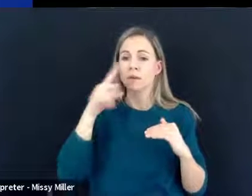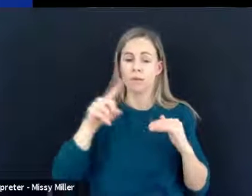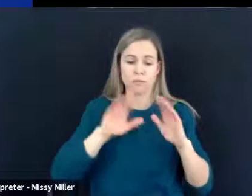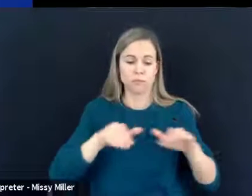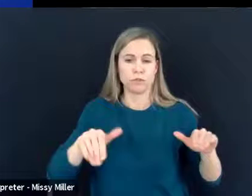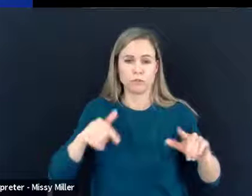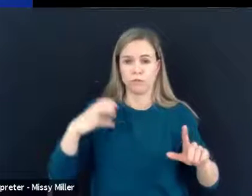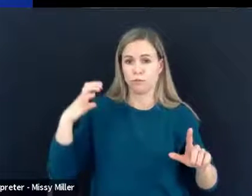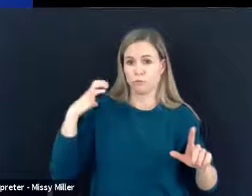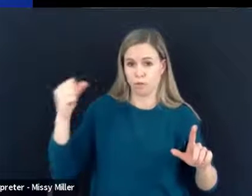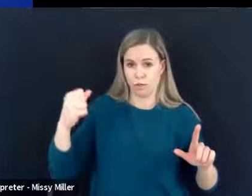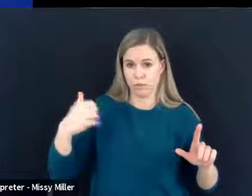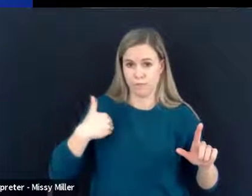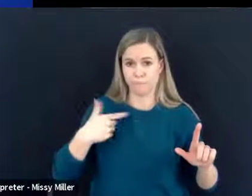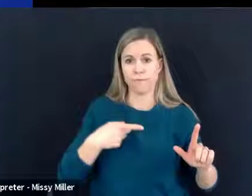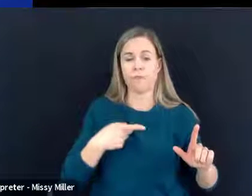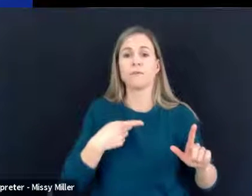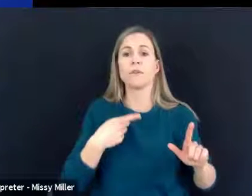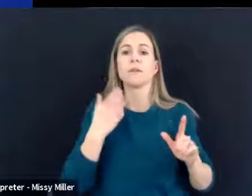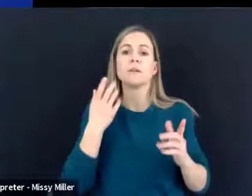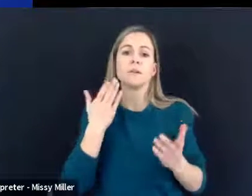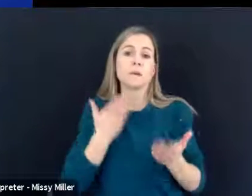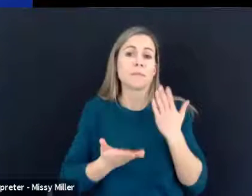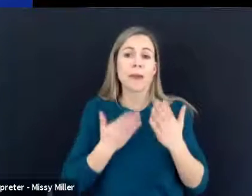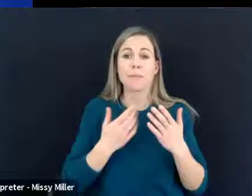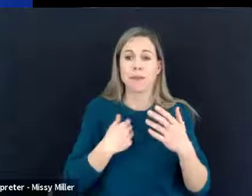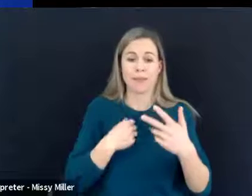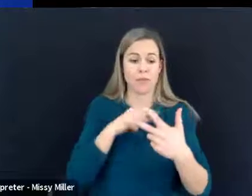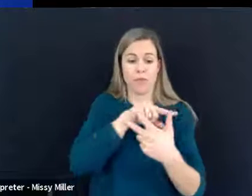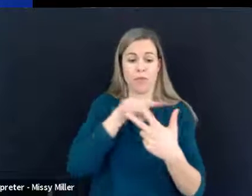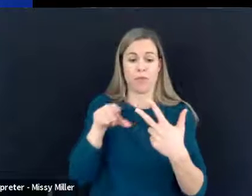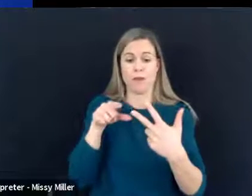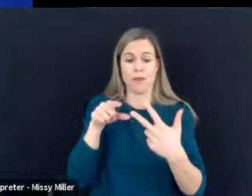charge, sometimes one of the three is missing.